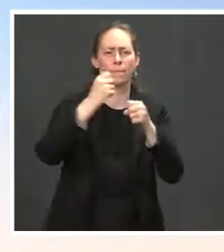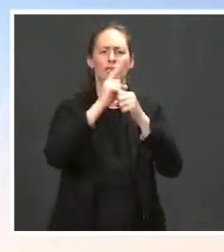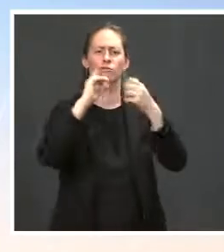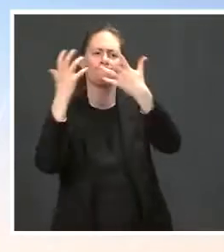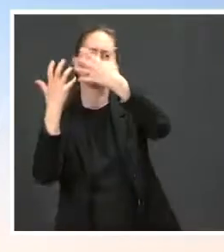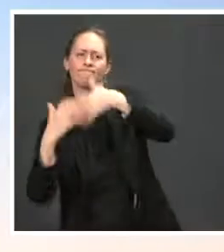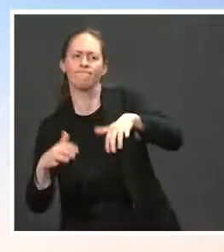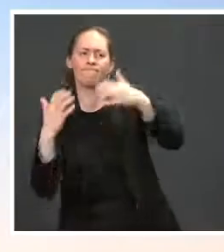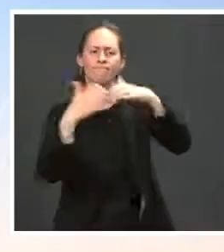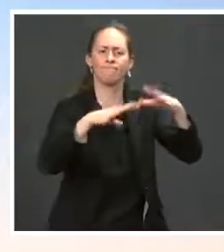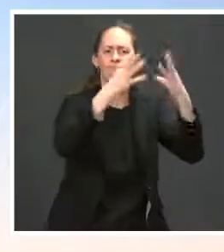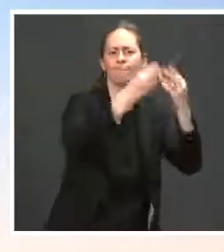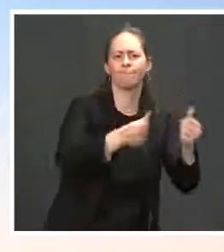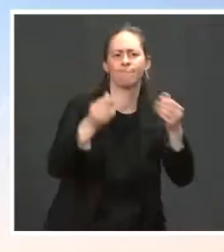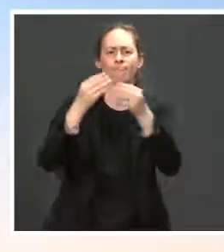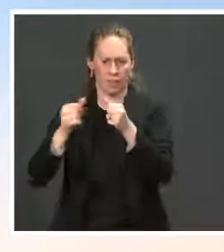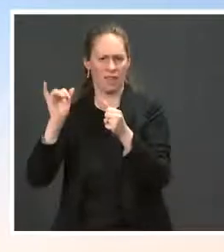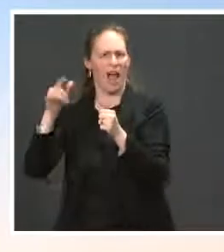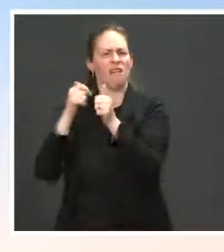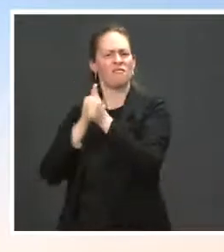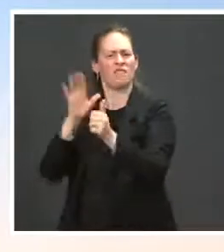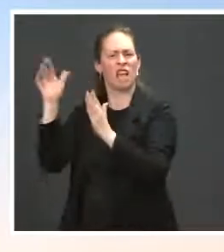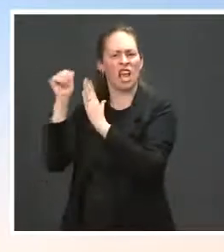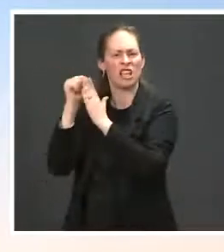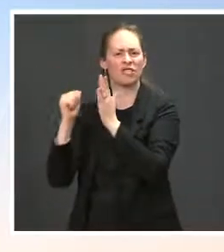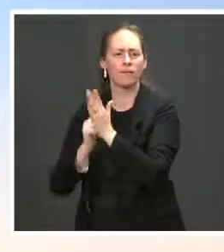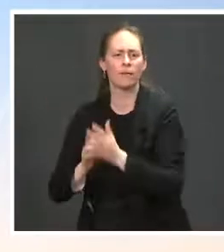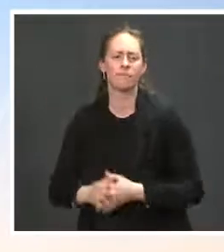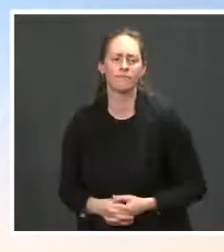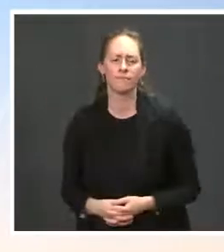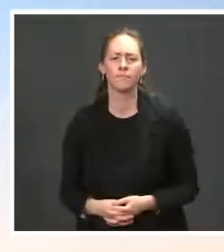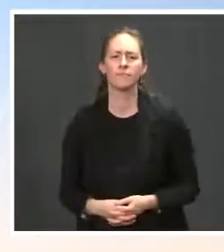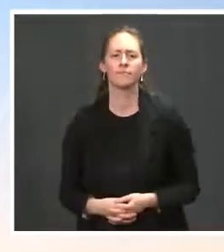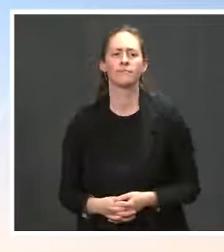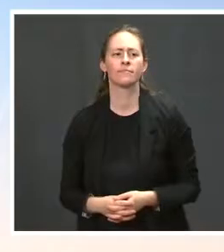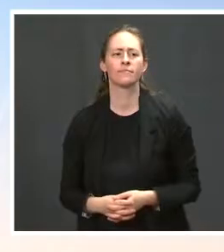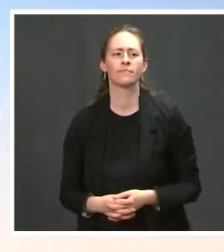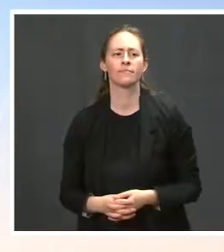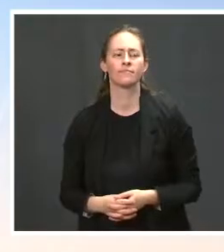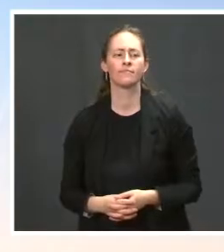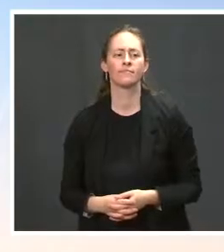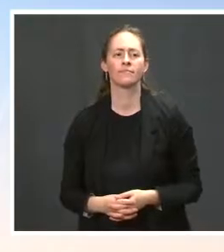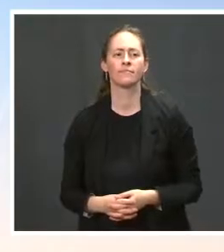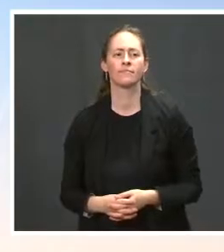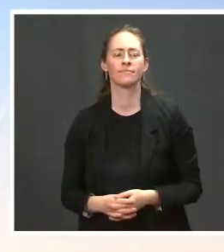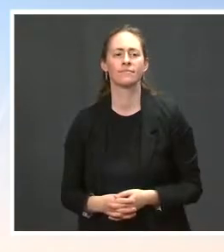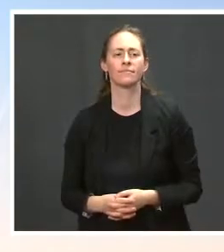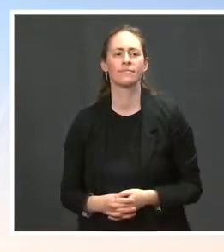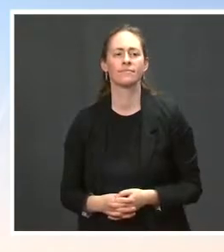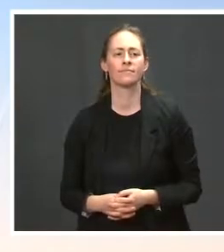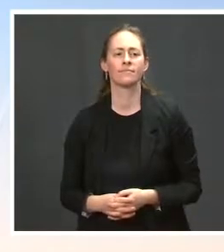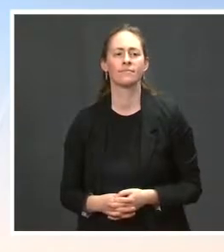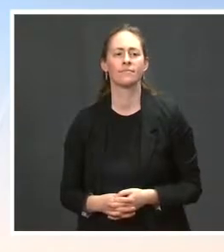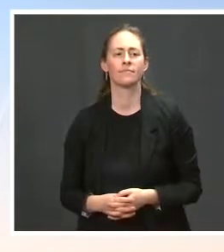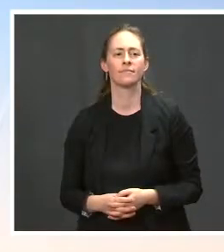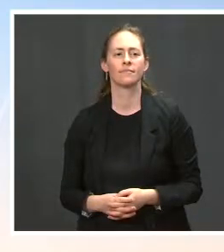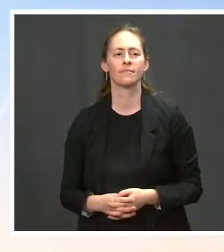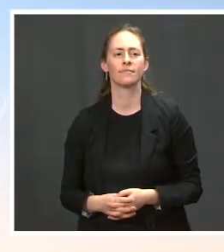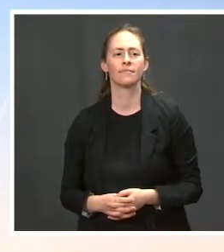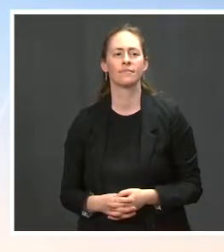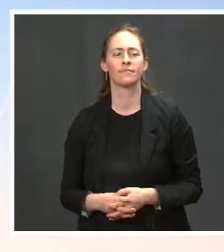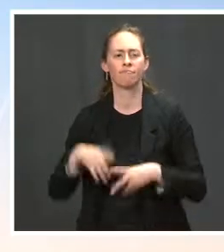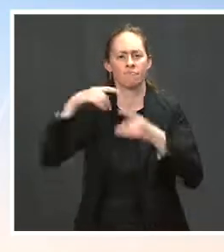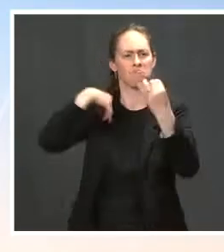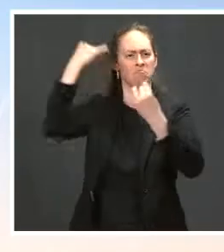agenda. Go ahead. Thank you, Jen. You just called on Congress to pass the George Floyd bill. President Biden did.